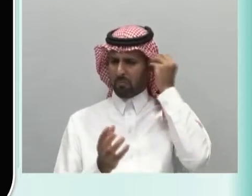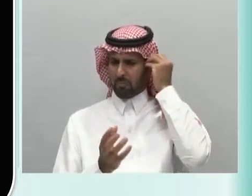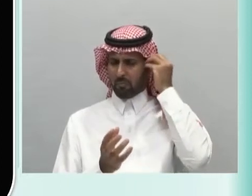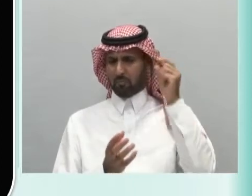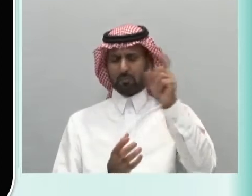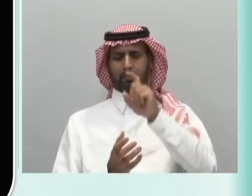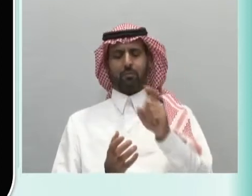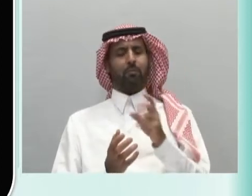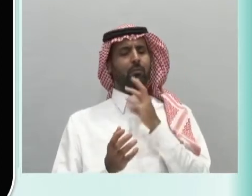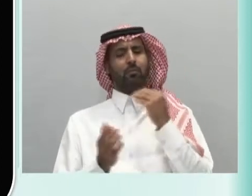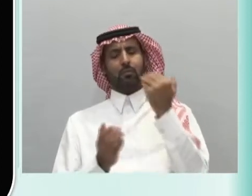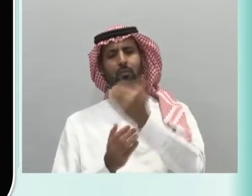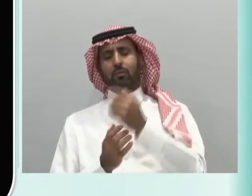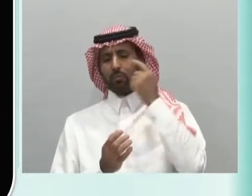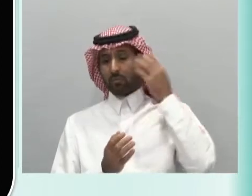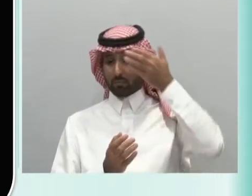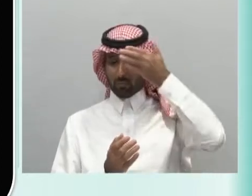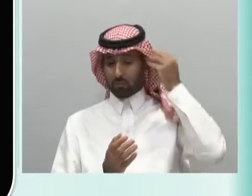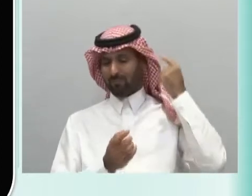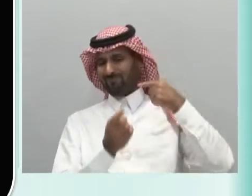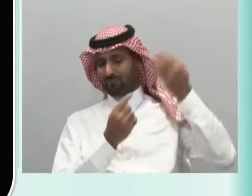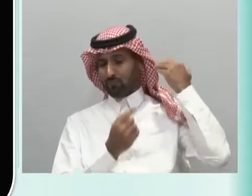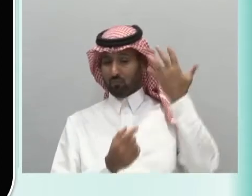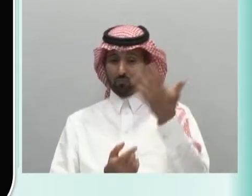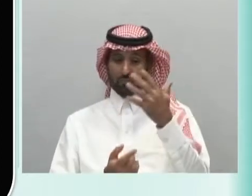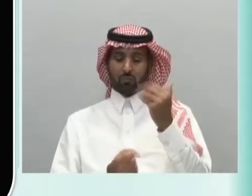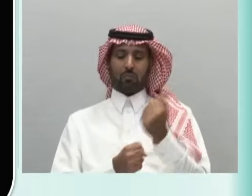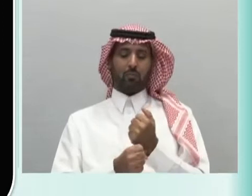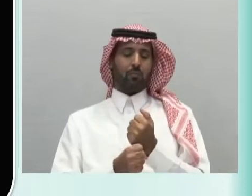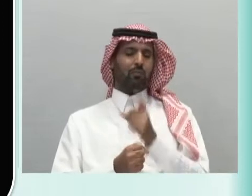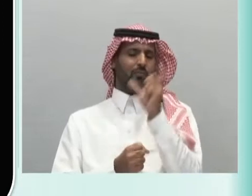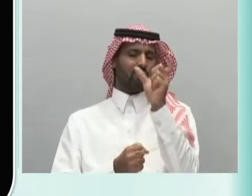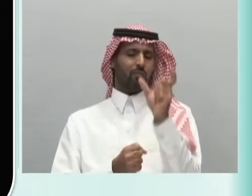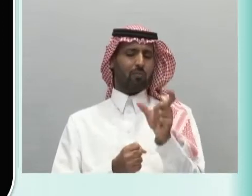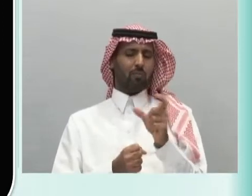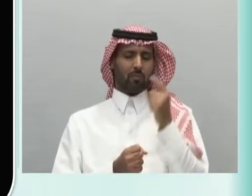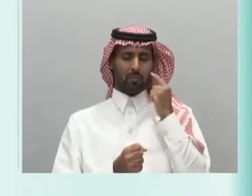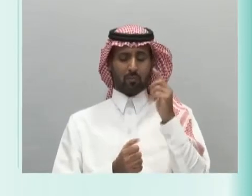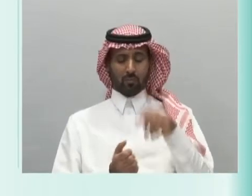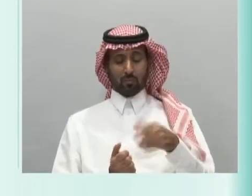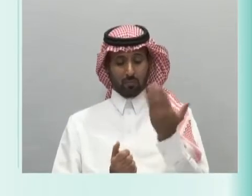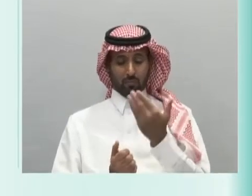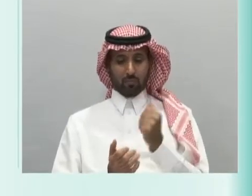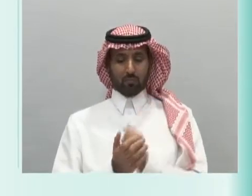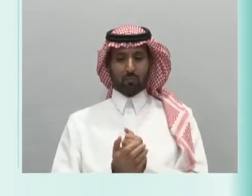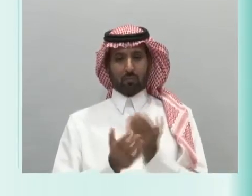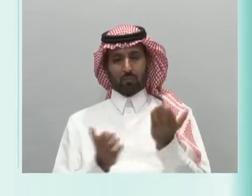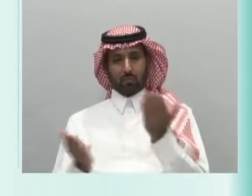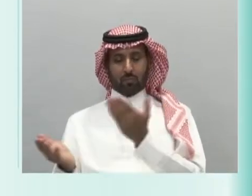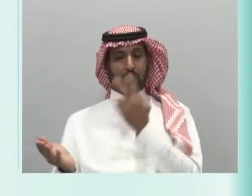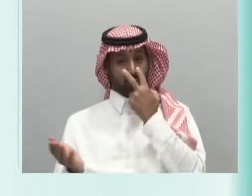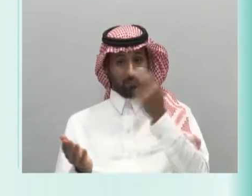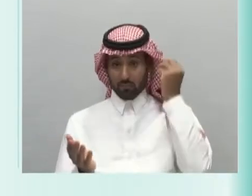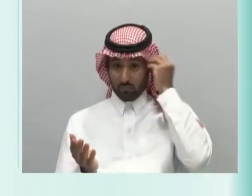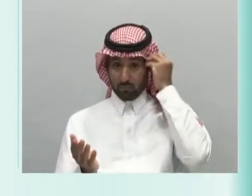comprehension questions. Next, we are going to review some new vocabulary from this class or this lesson. Okay, as you